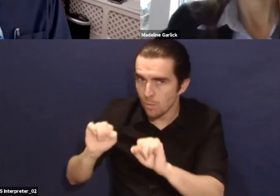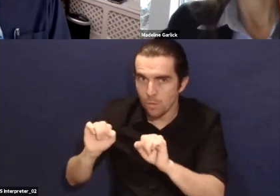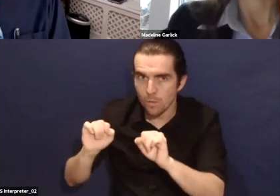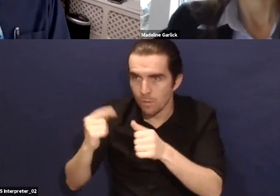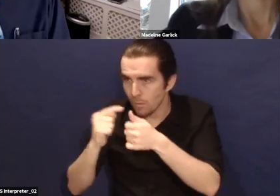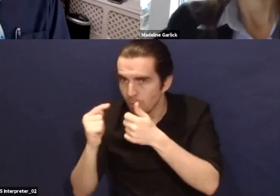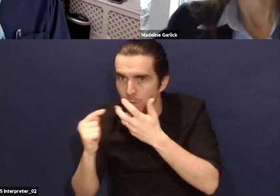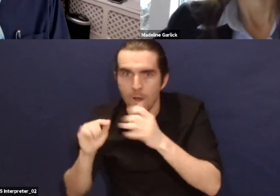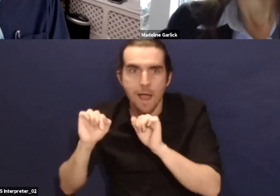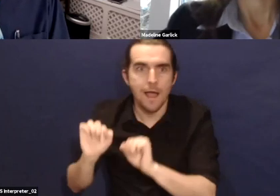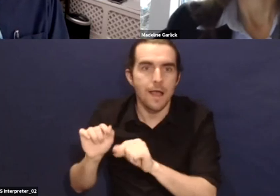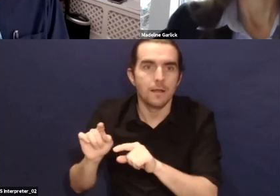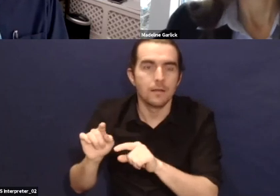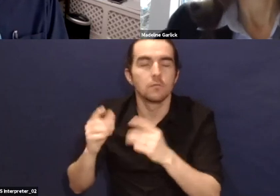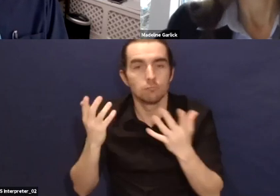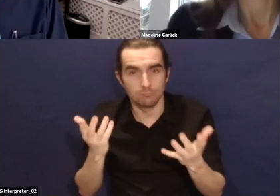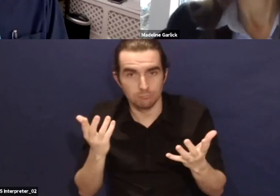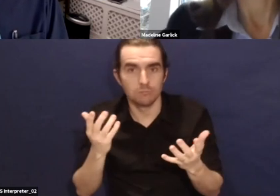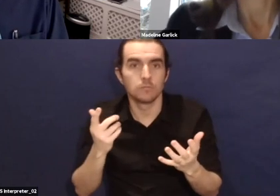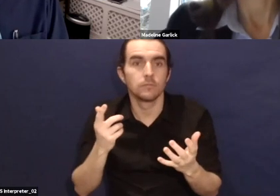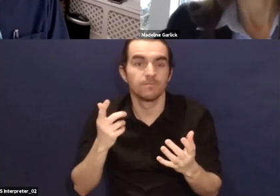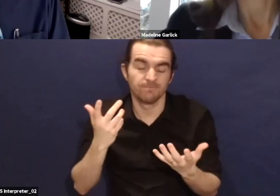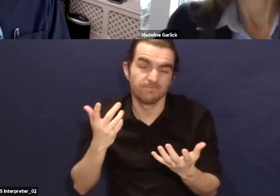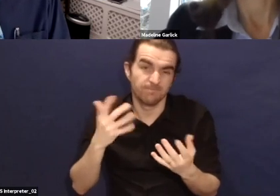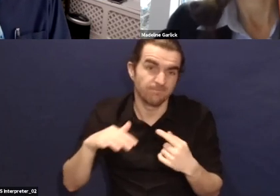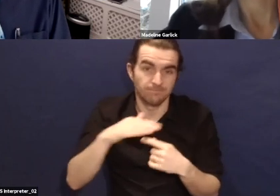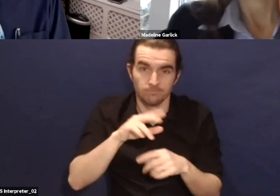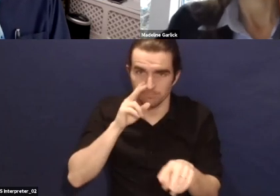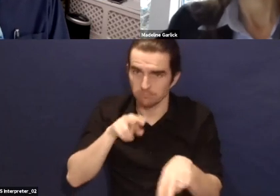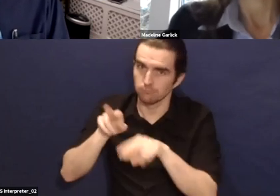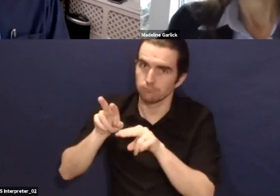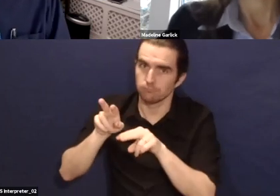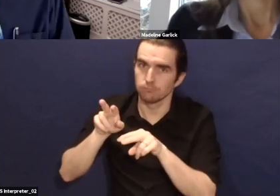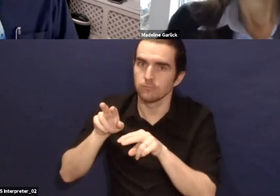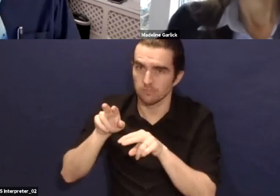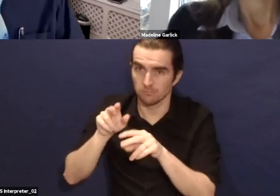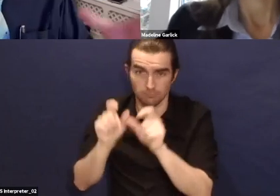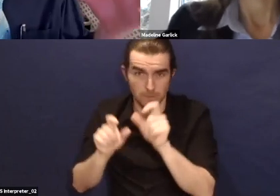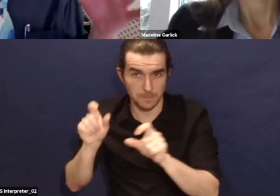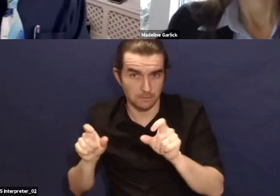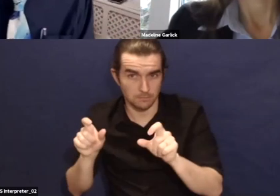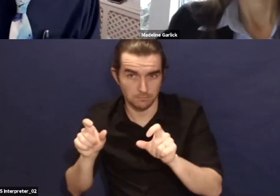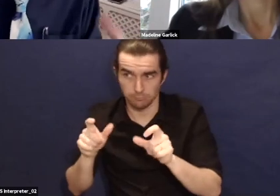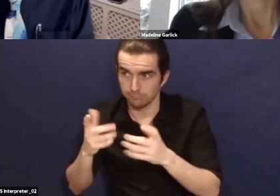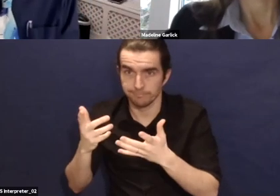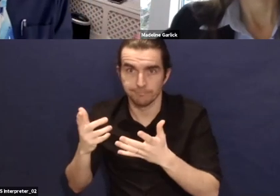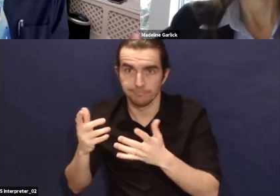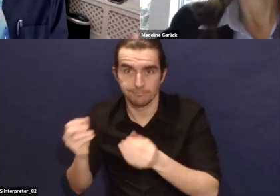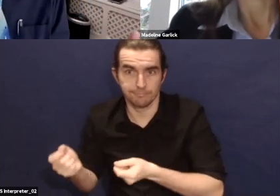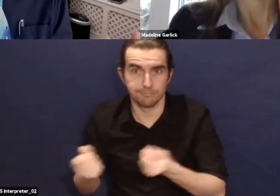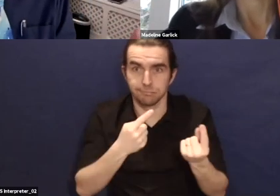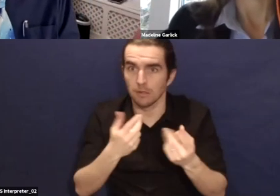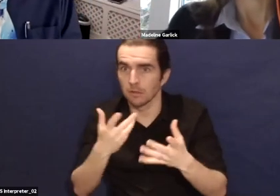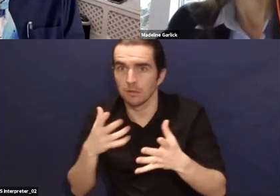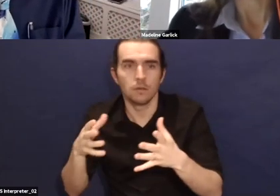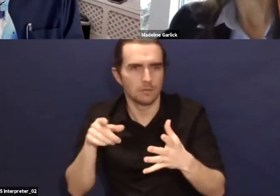displacements are actually protracted. And while you can put refugees and other persons of concern